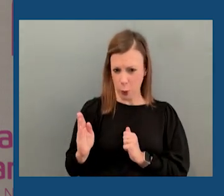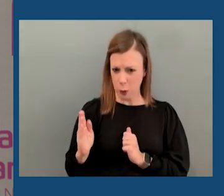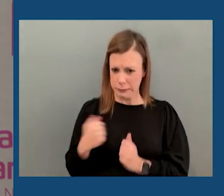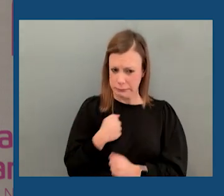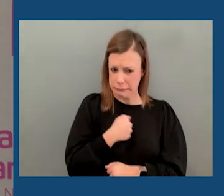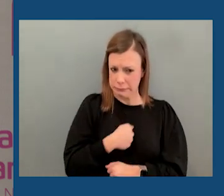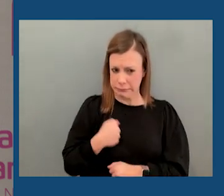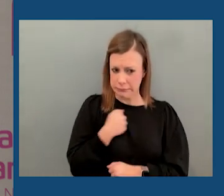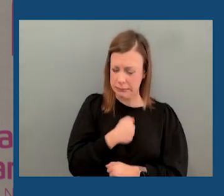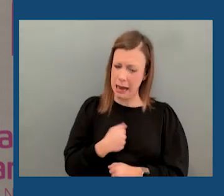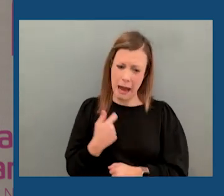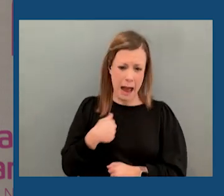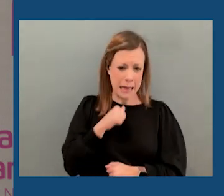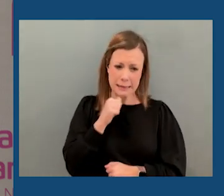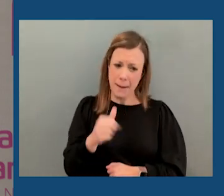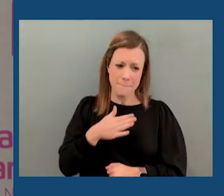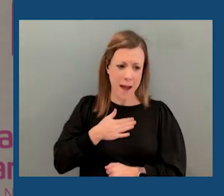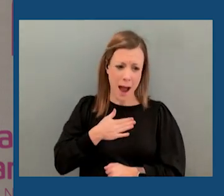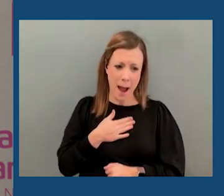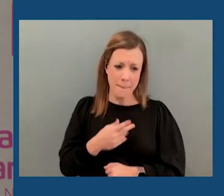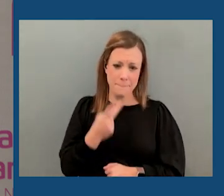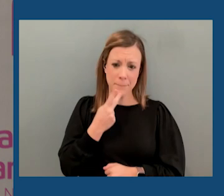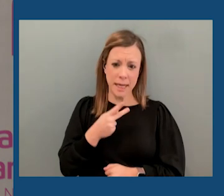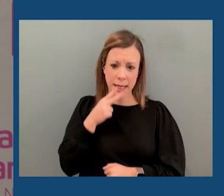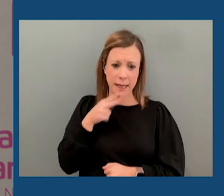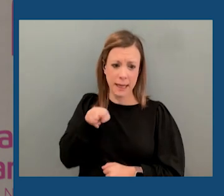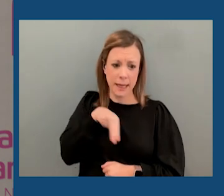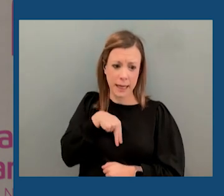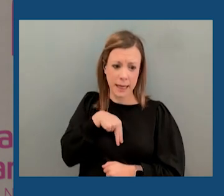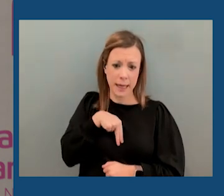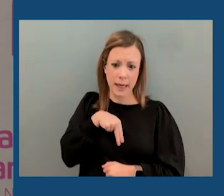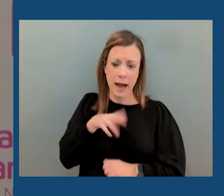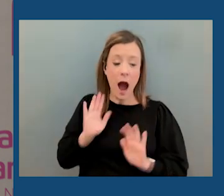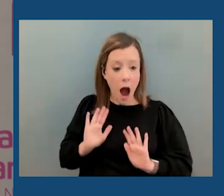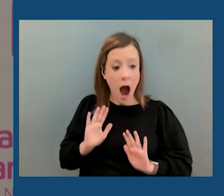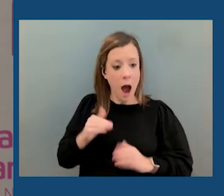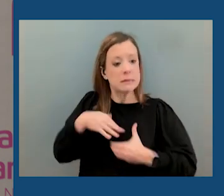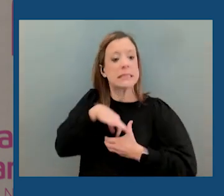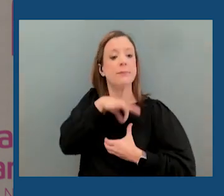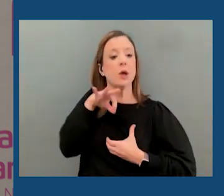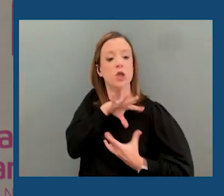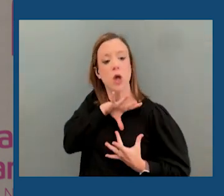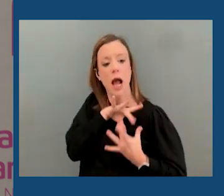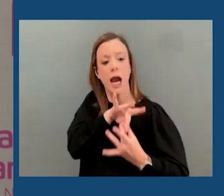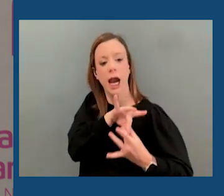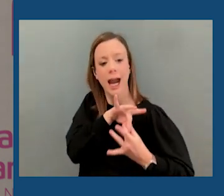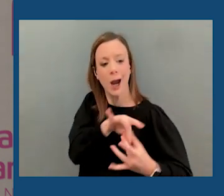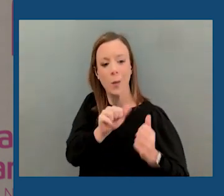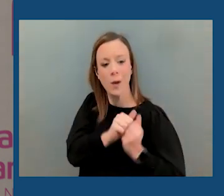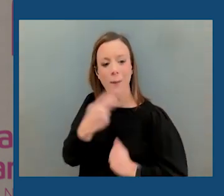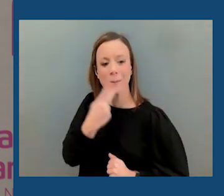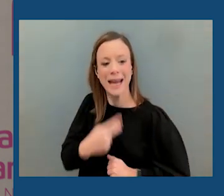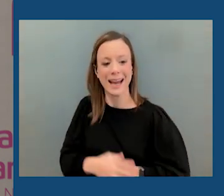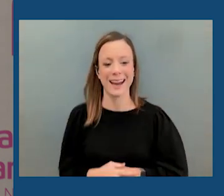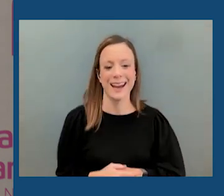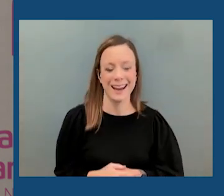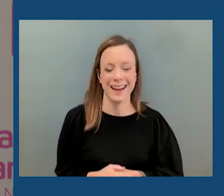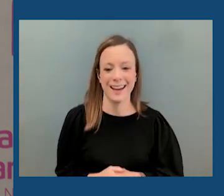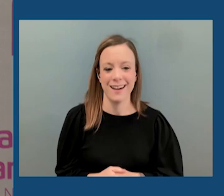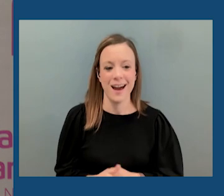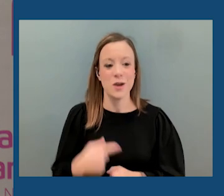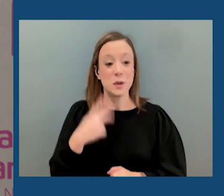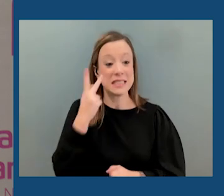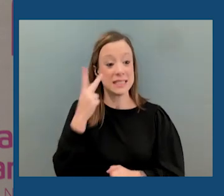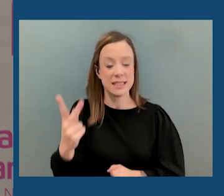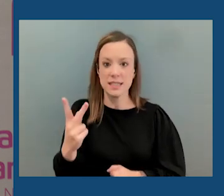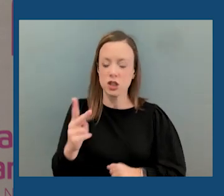So I'm wearing my pink in absolute spirit. And just know, and you'll see there's amazing members of the Assembly here, but